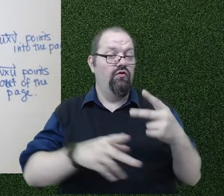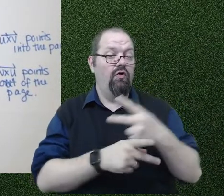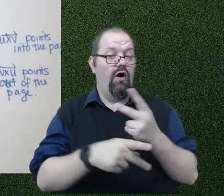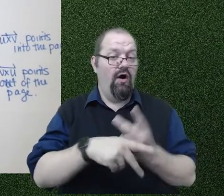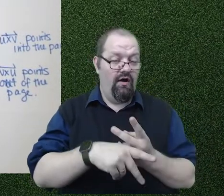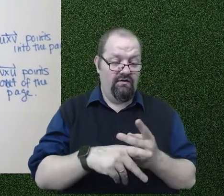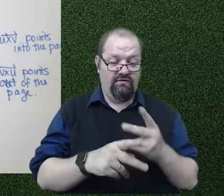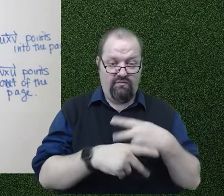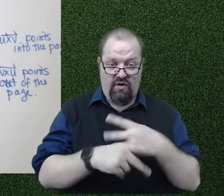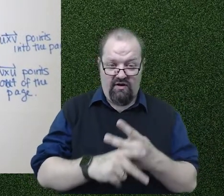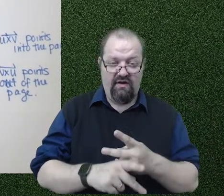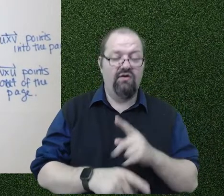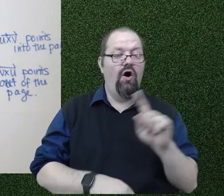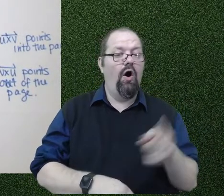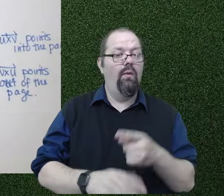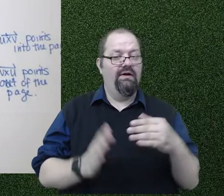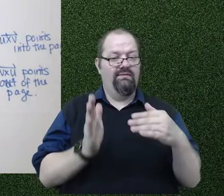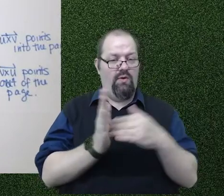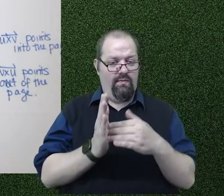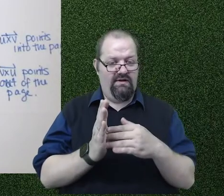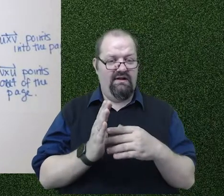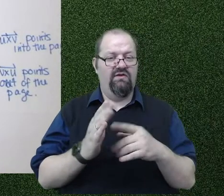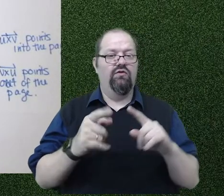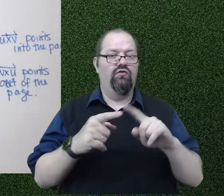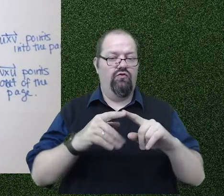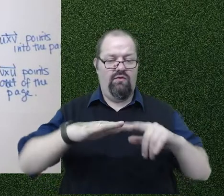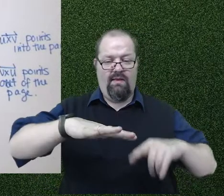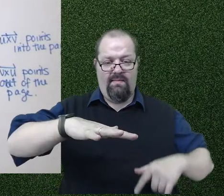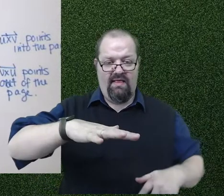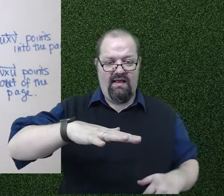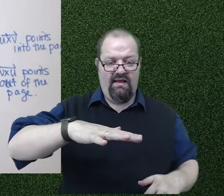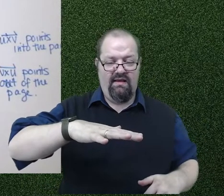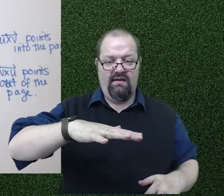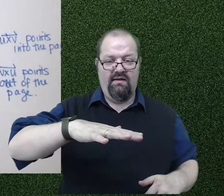that contains the two vectors that you started with. I